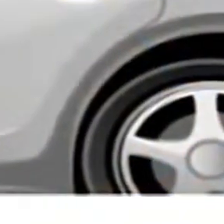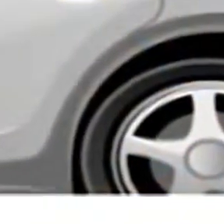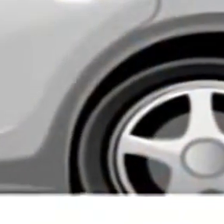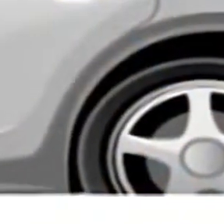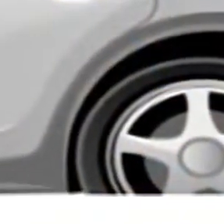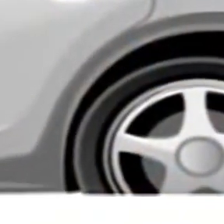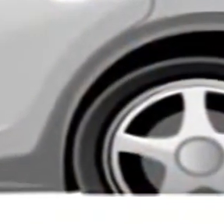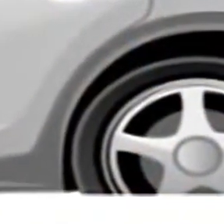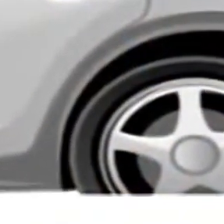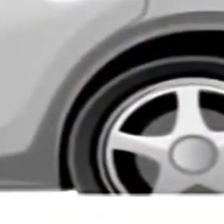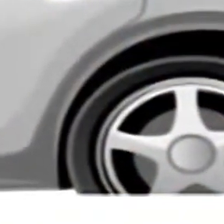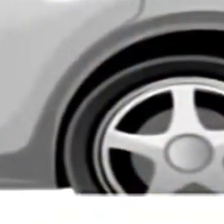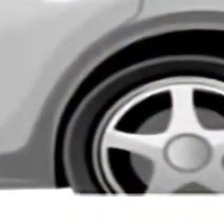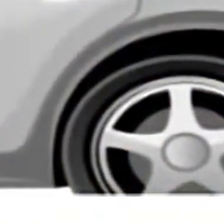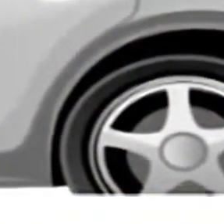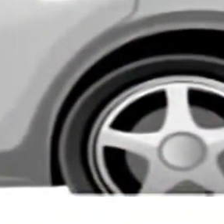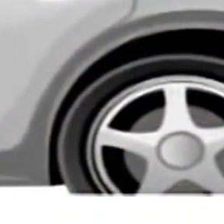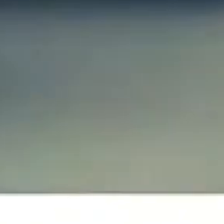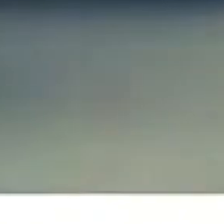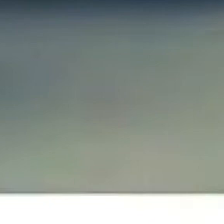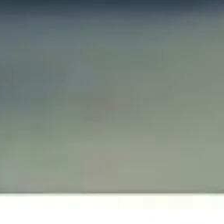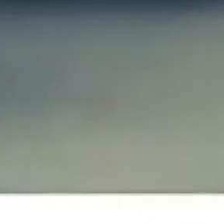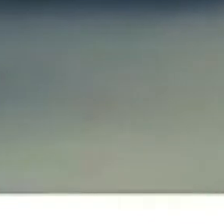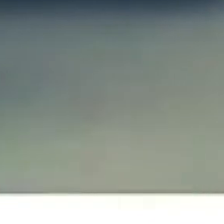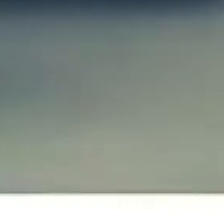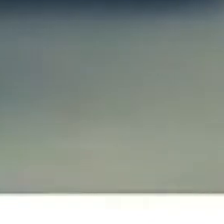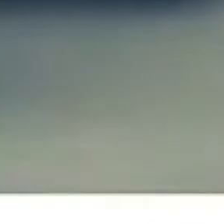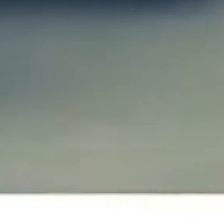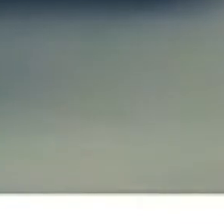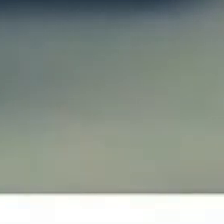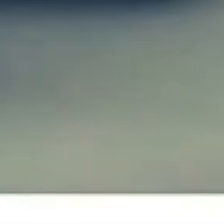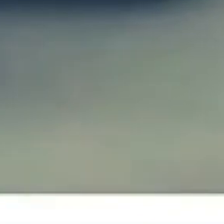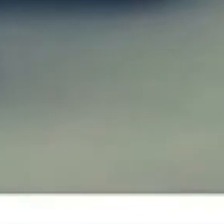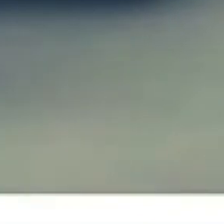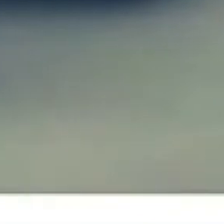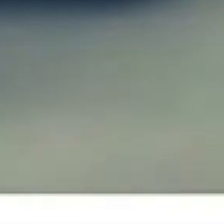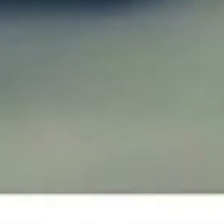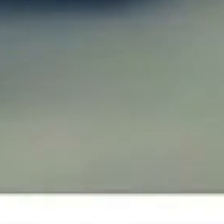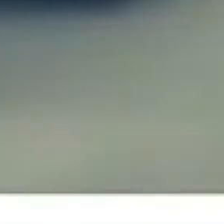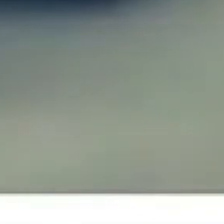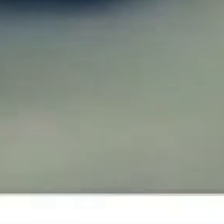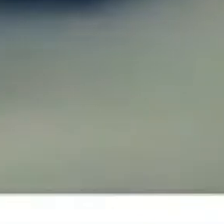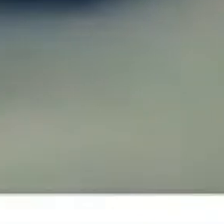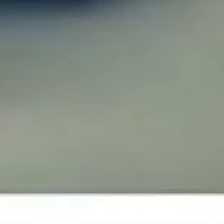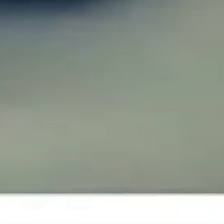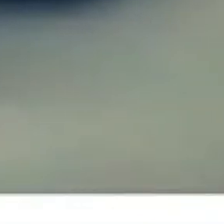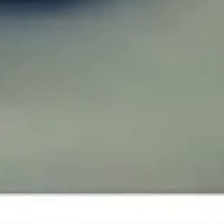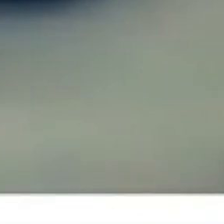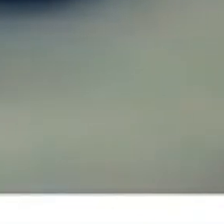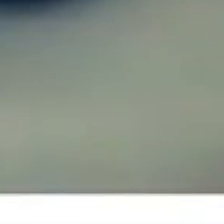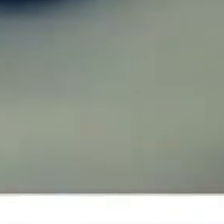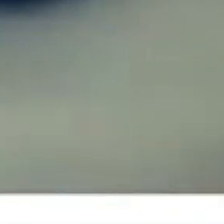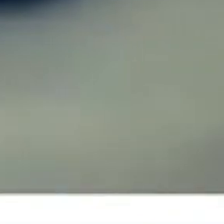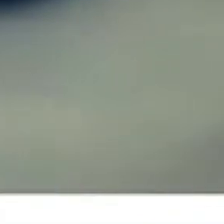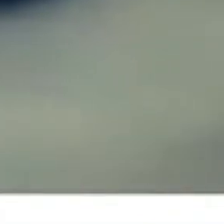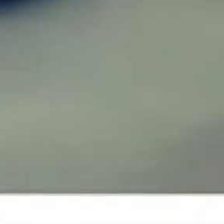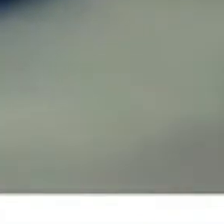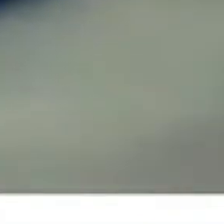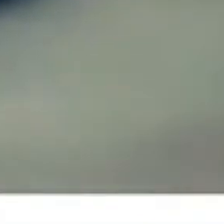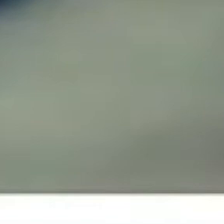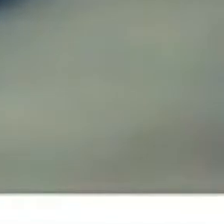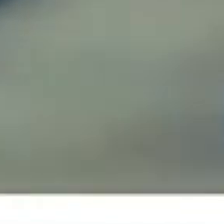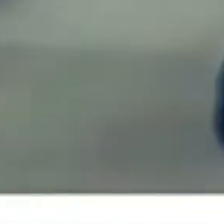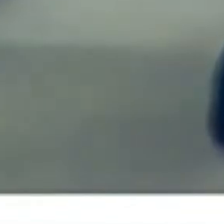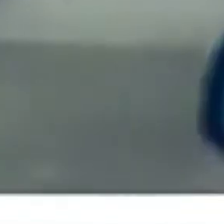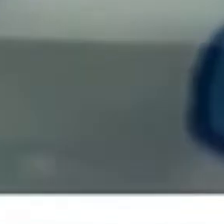serious injuries. As part of the Usalama Barabarani campaign, we request all road users to prevent these fatal 6 behaviors for their own